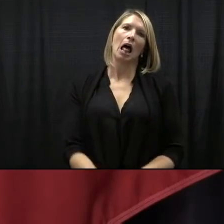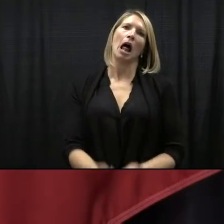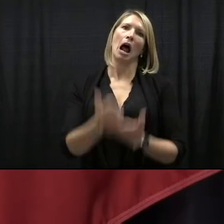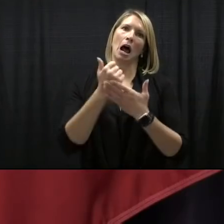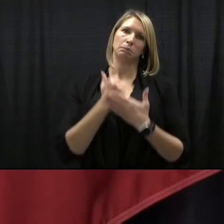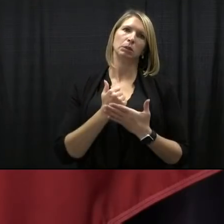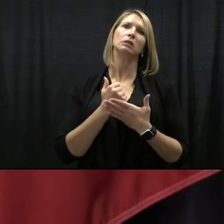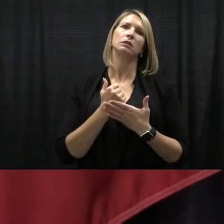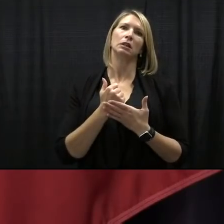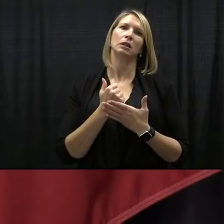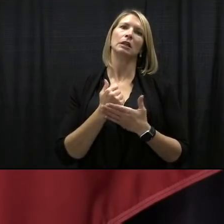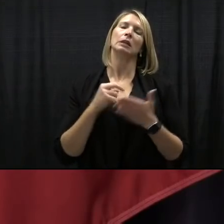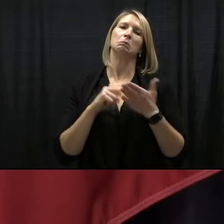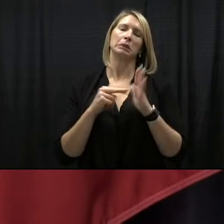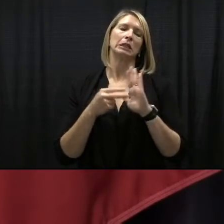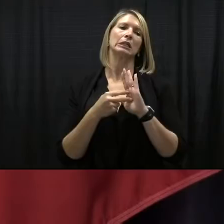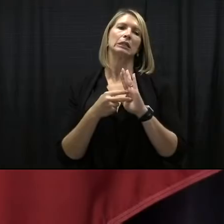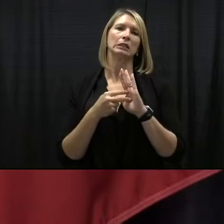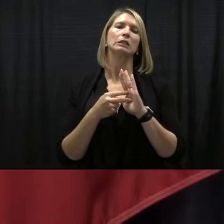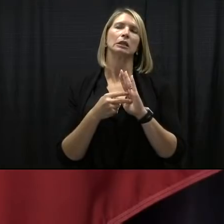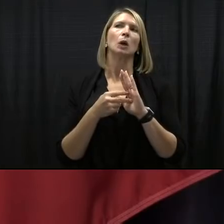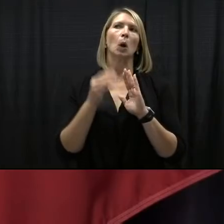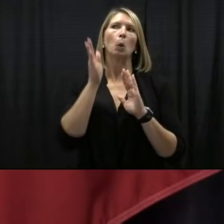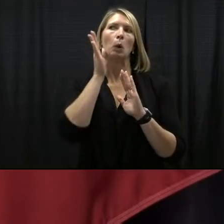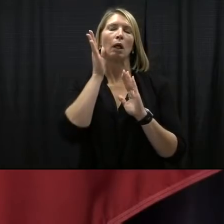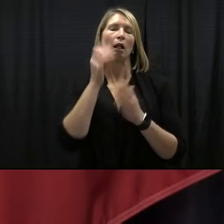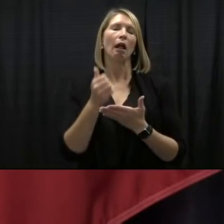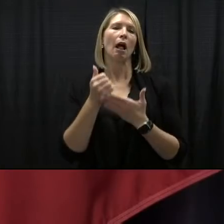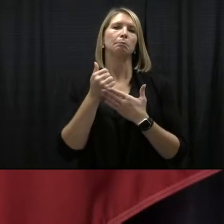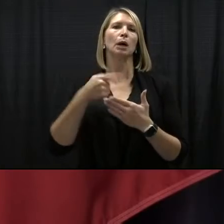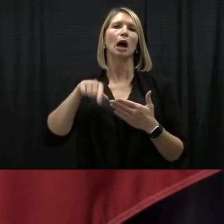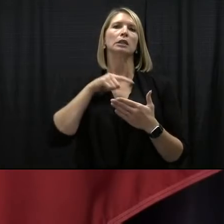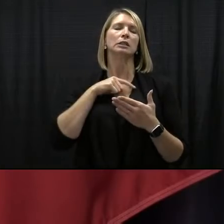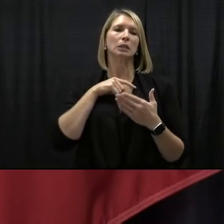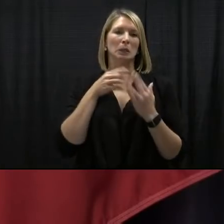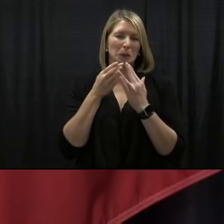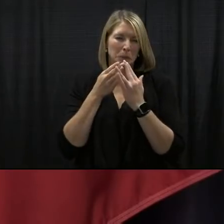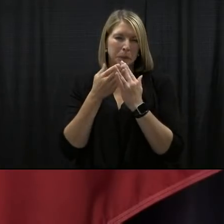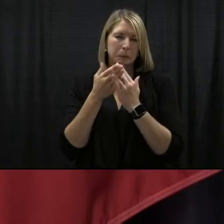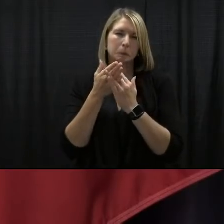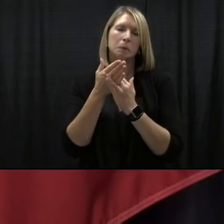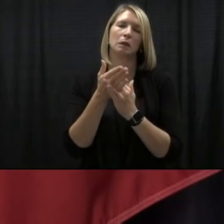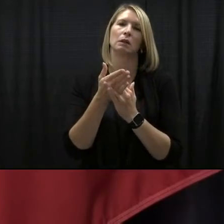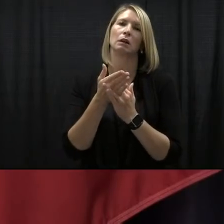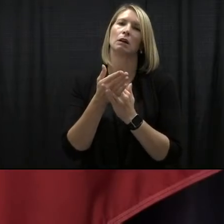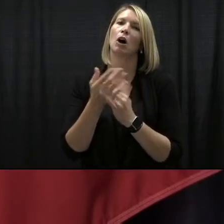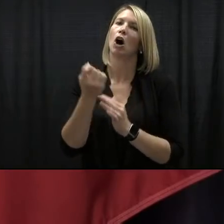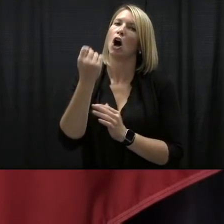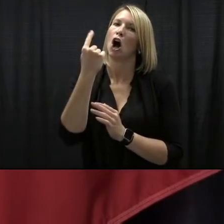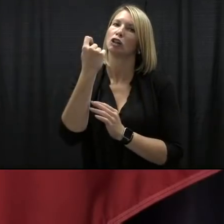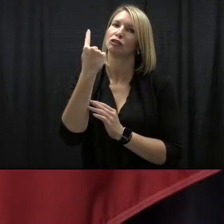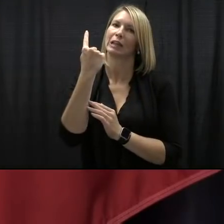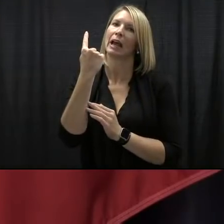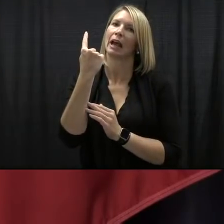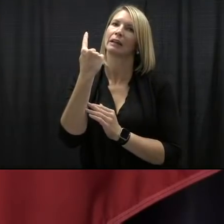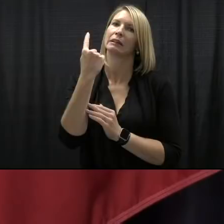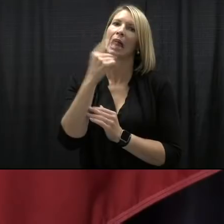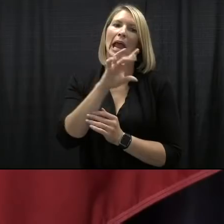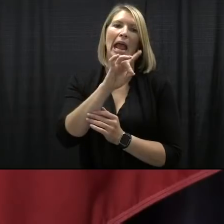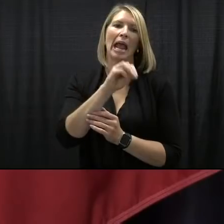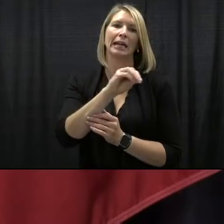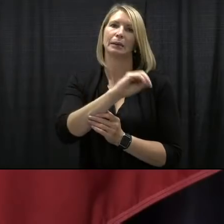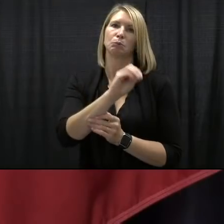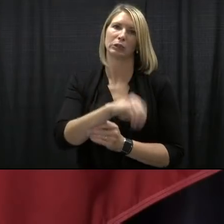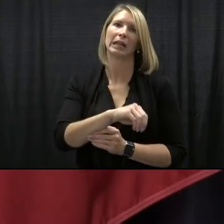weather this storm. 80% was a key target when we set our reopening plan. However, this was before Delta became our